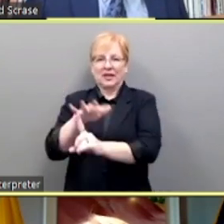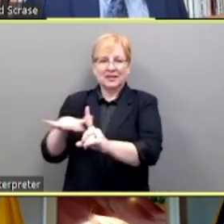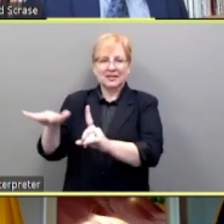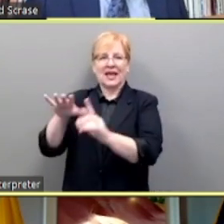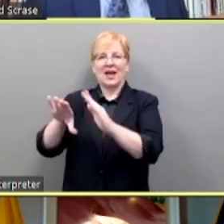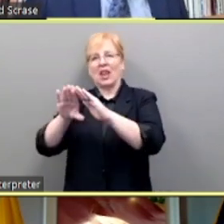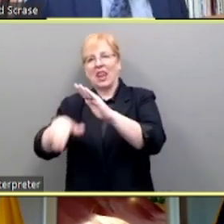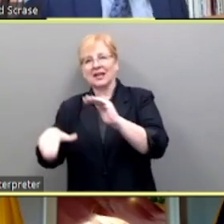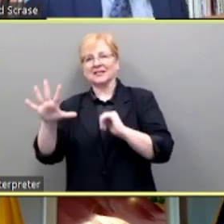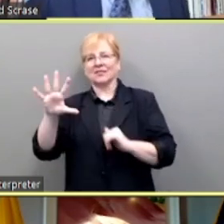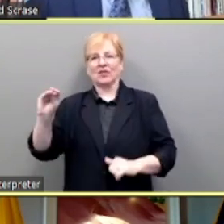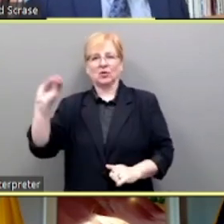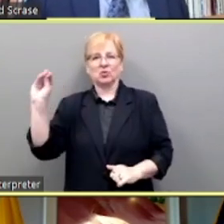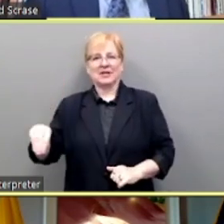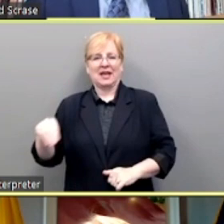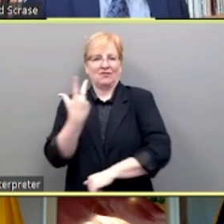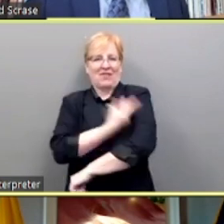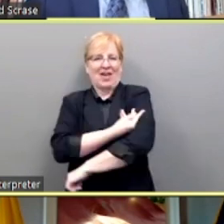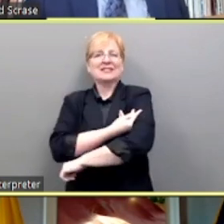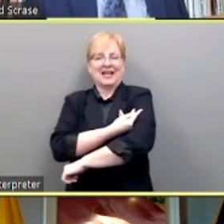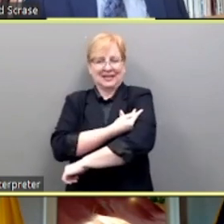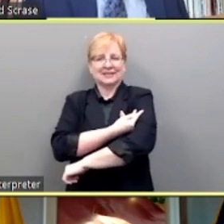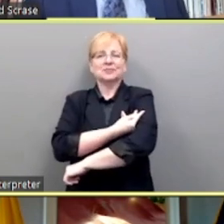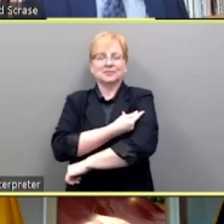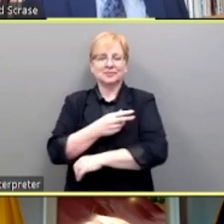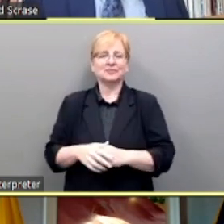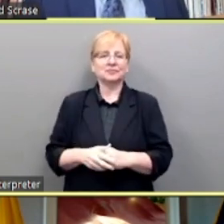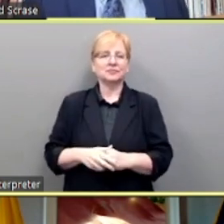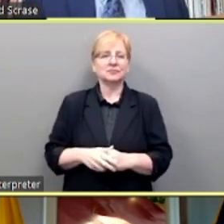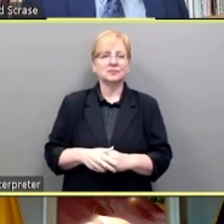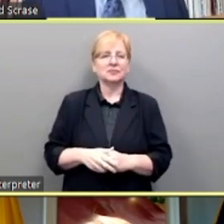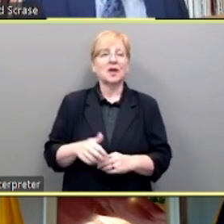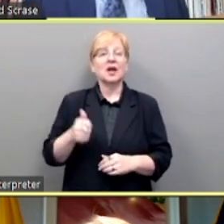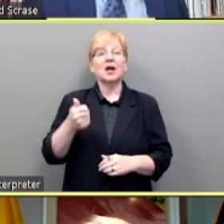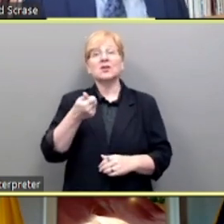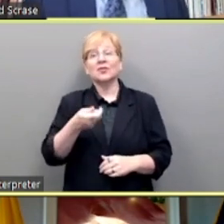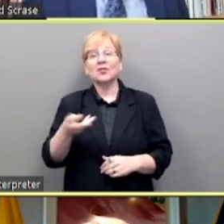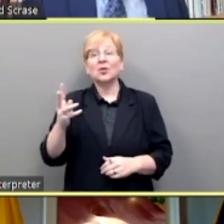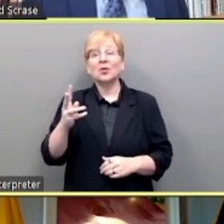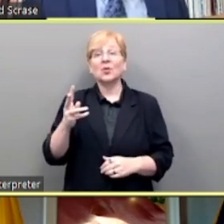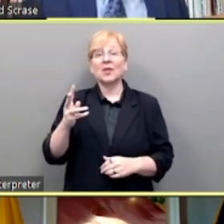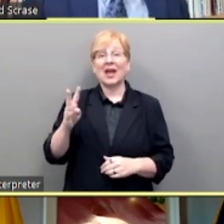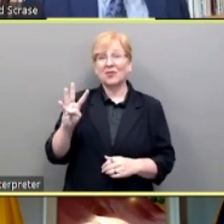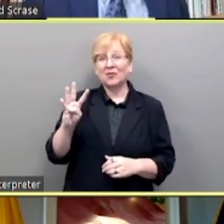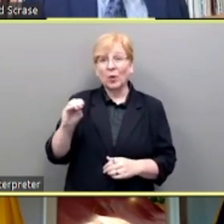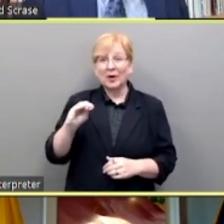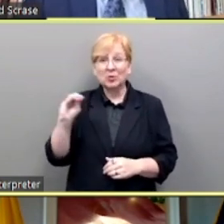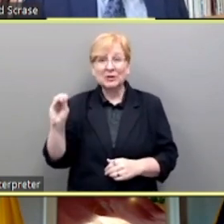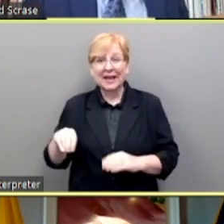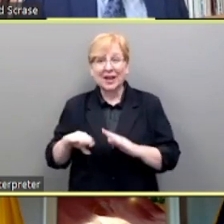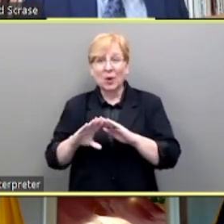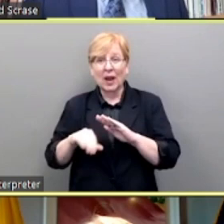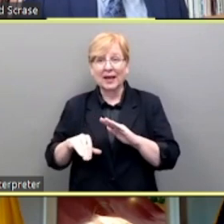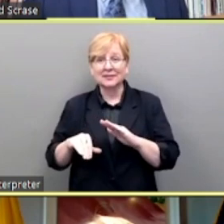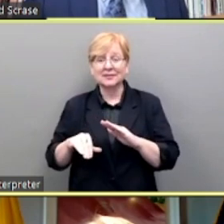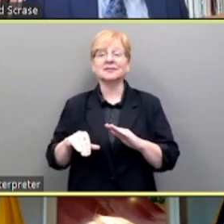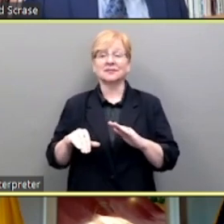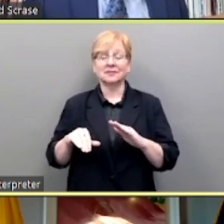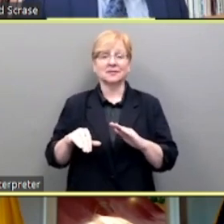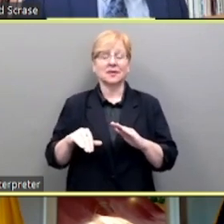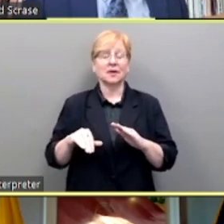vaccinated. A few counties, actually 40% or less still. And this makes a really